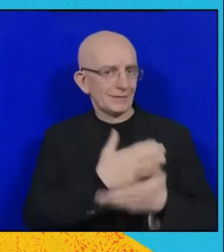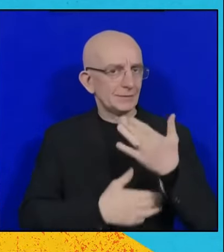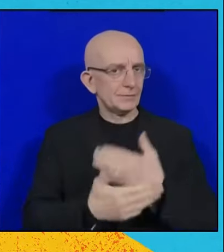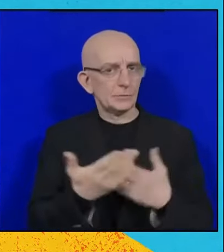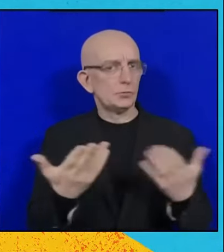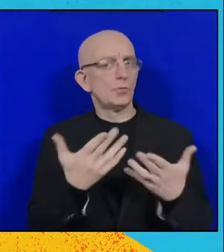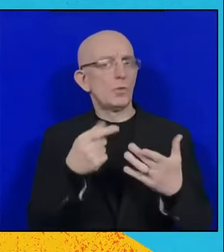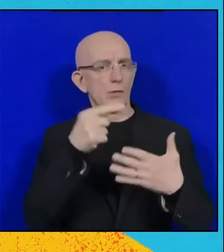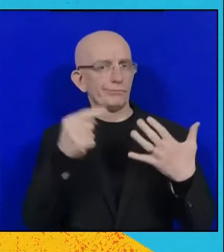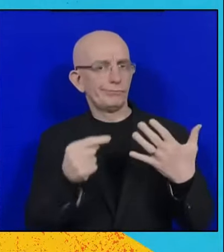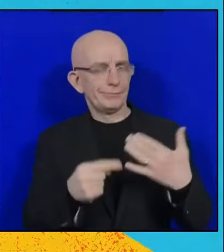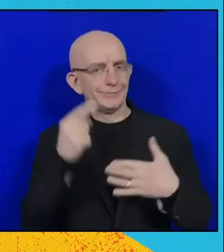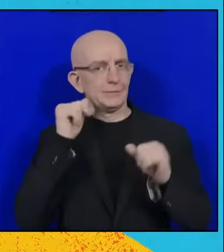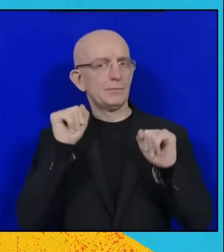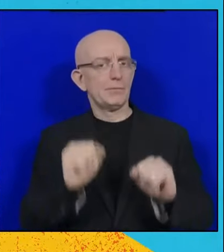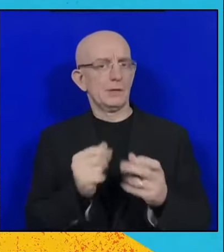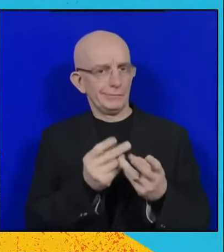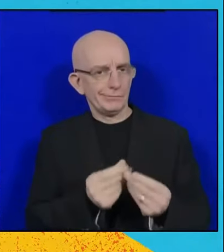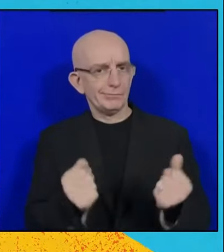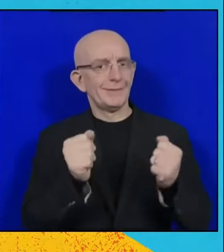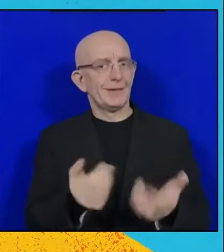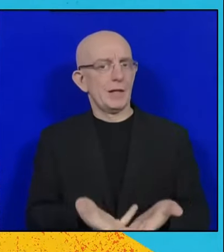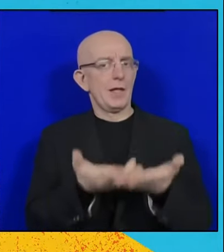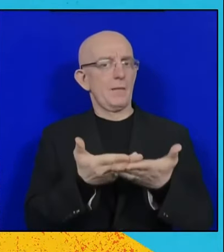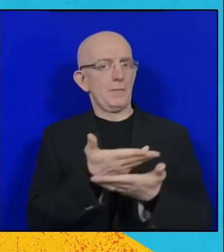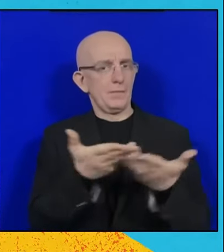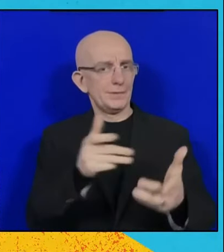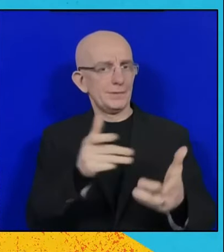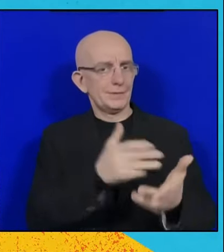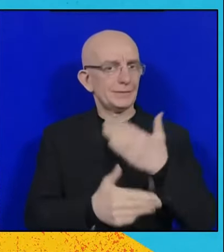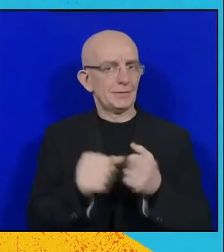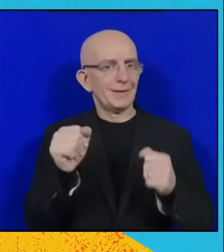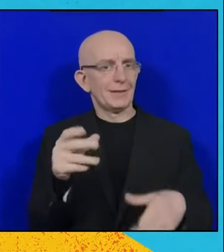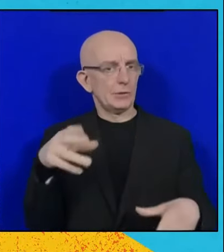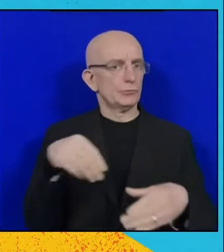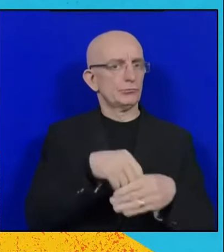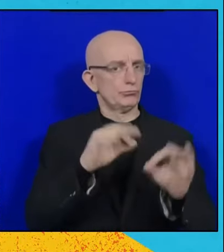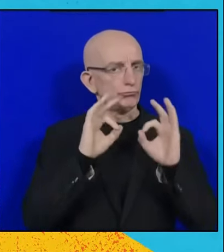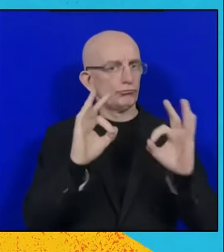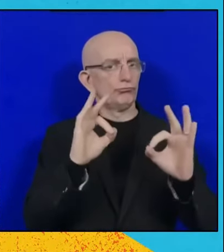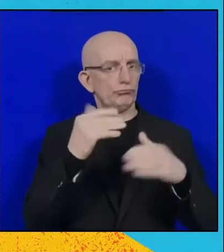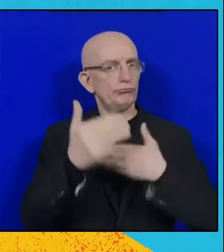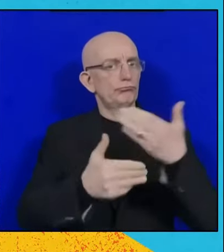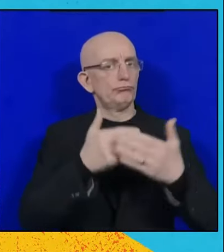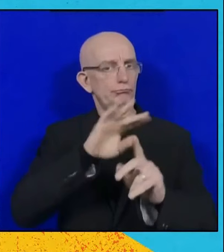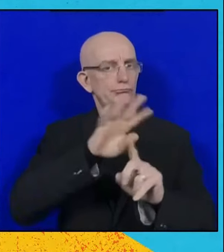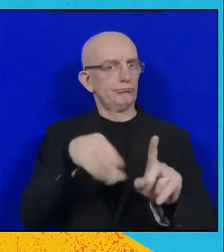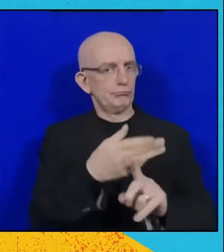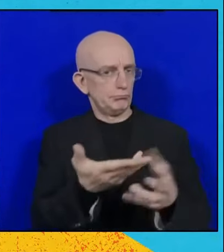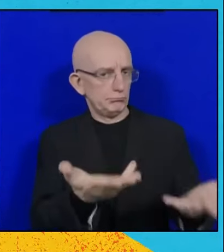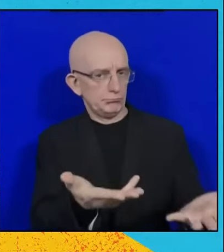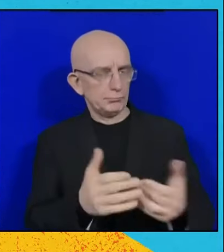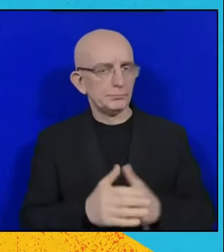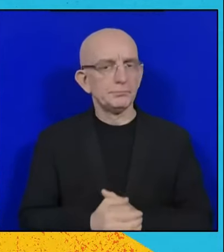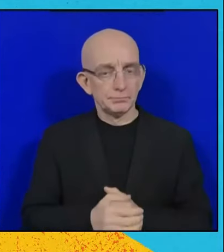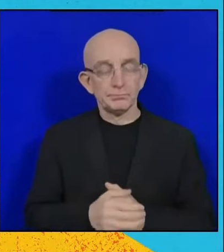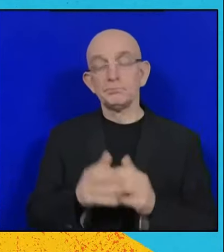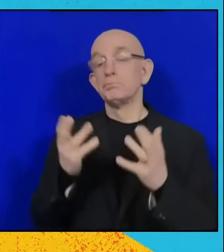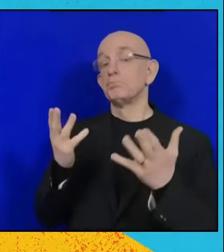first place, thank you for the opportunity to be here. I want to start talking about what Encuentra Tu Lugar, or Find Your Place in